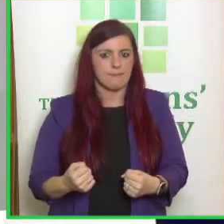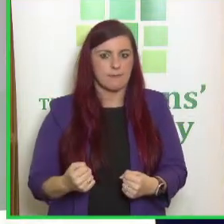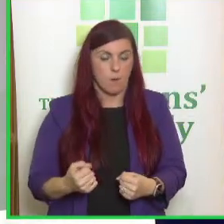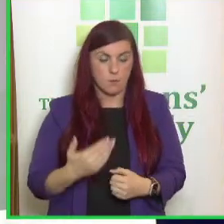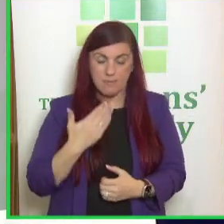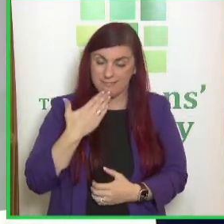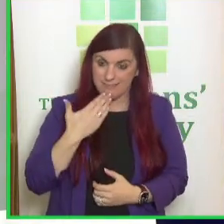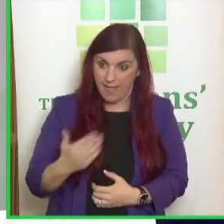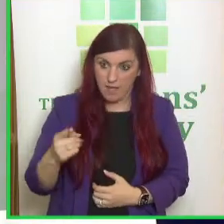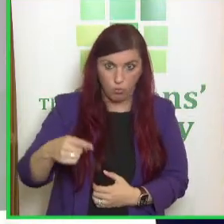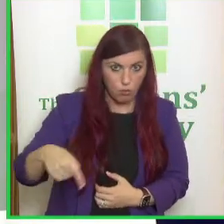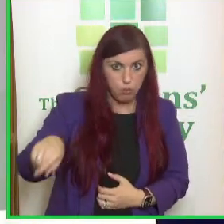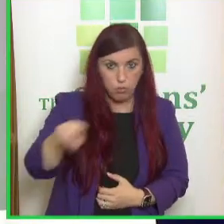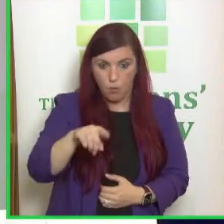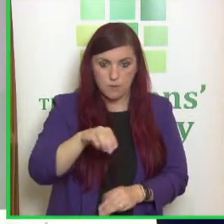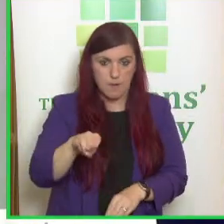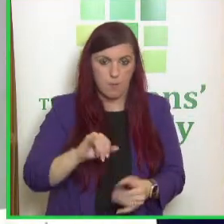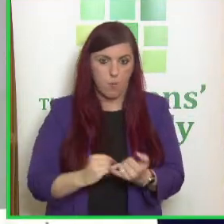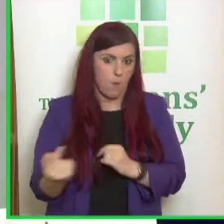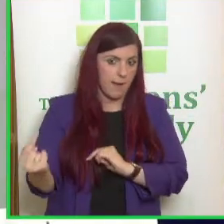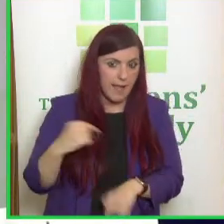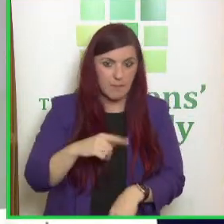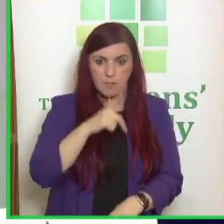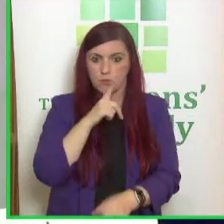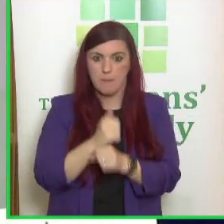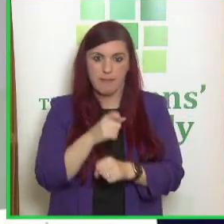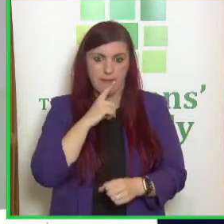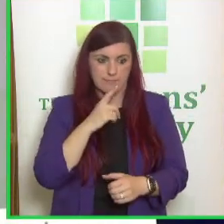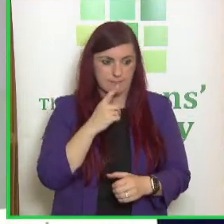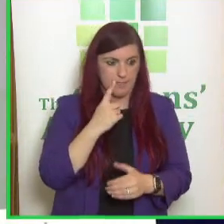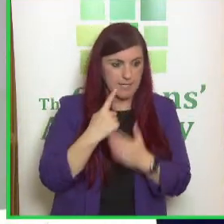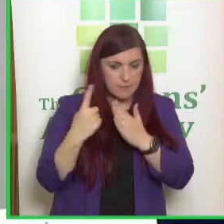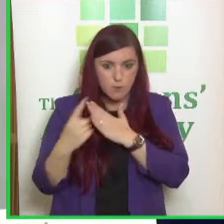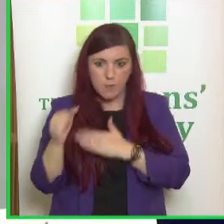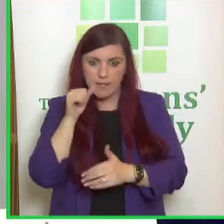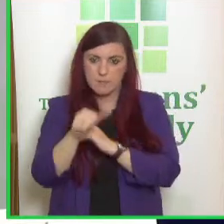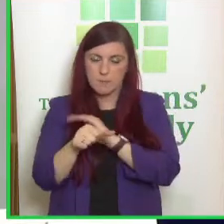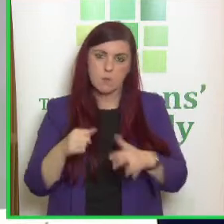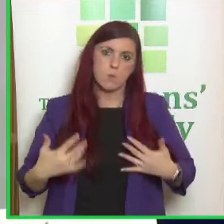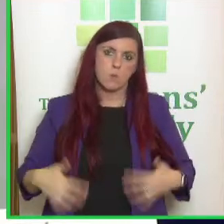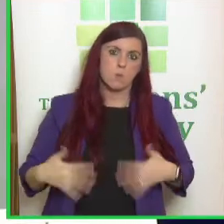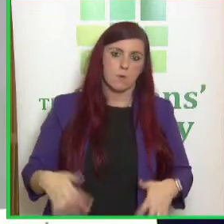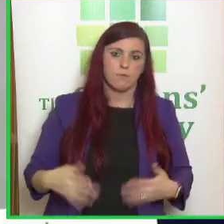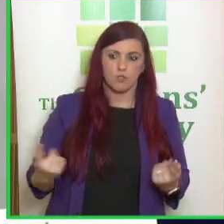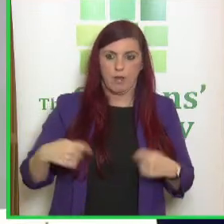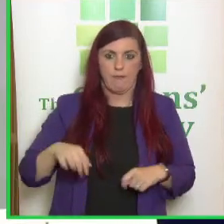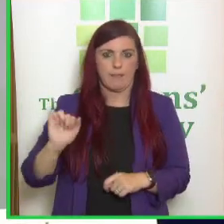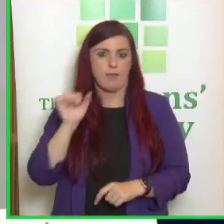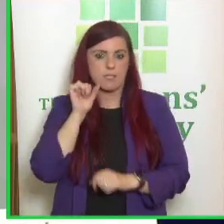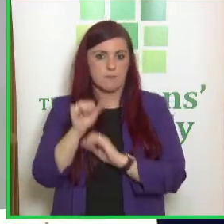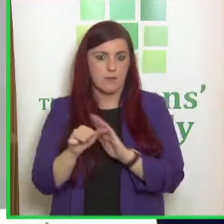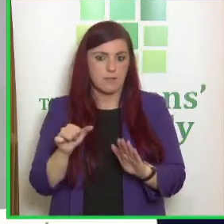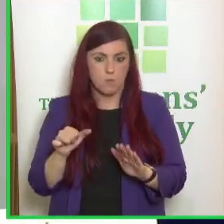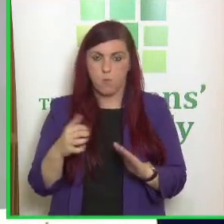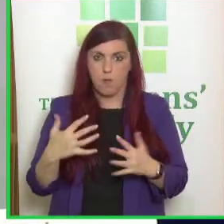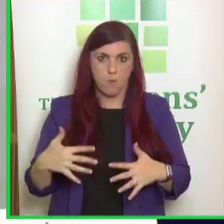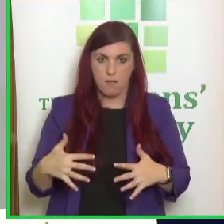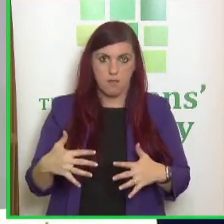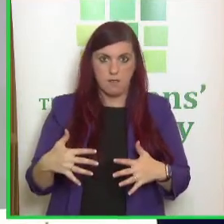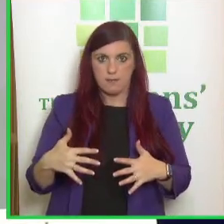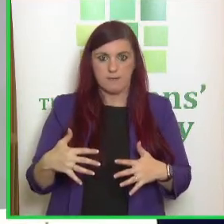take particular thanks to many of those individuals that were here today for really sharing it. We really, and I really want